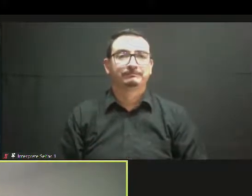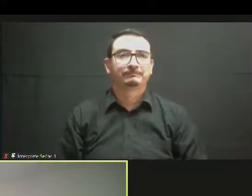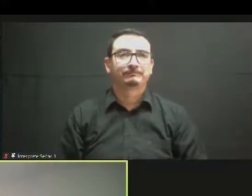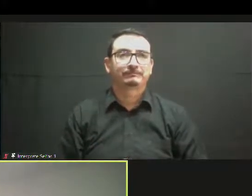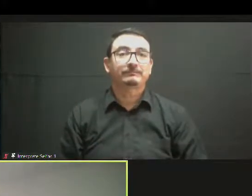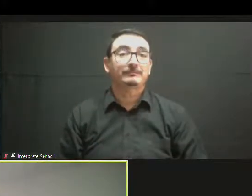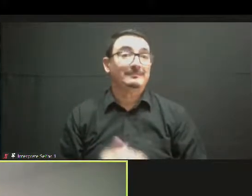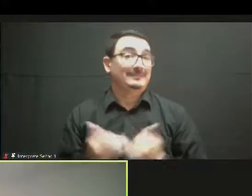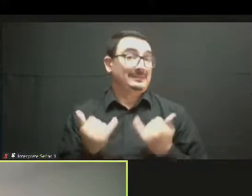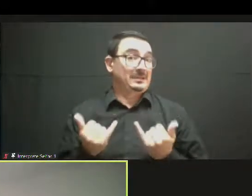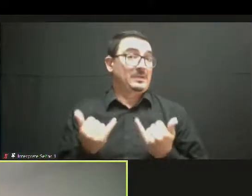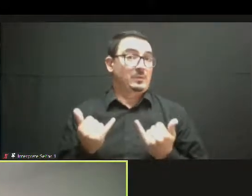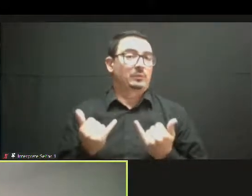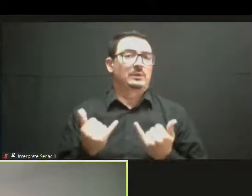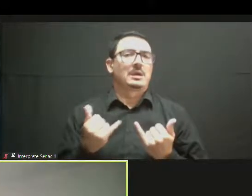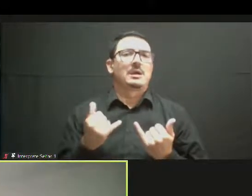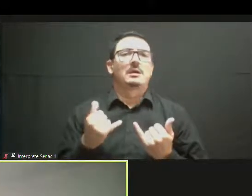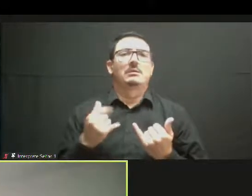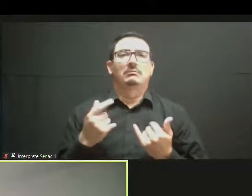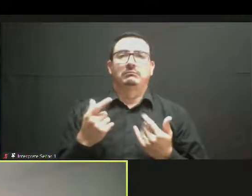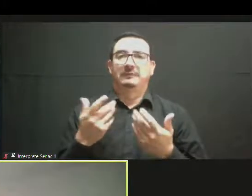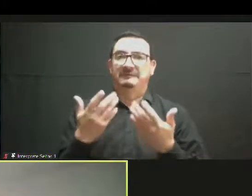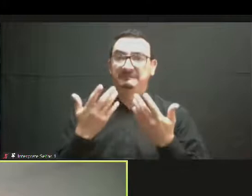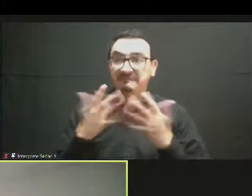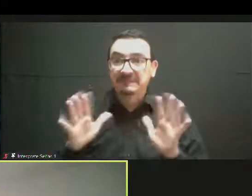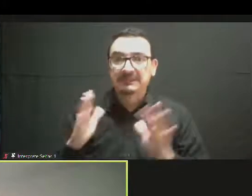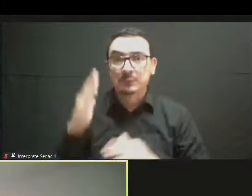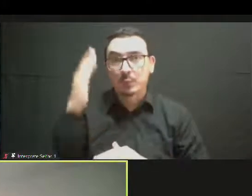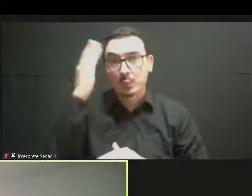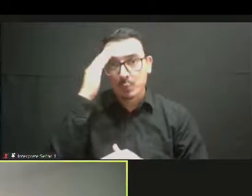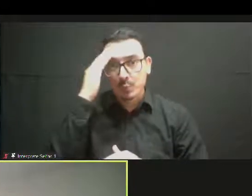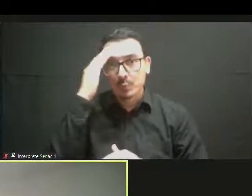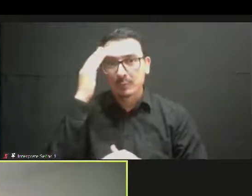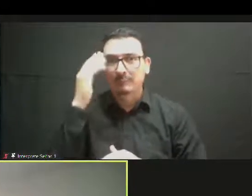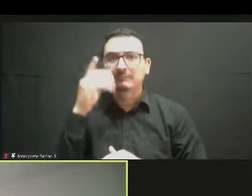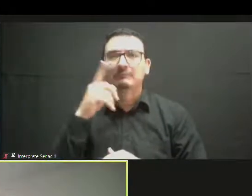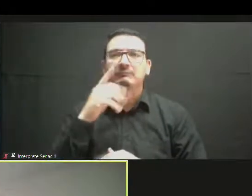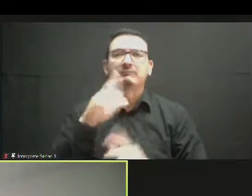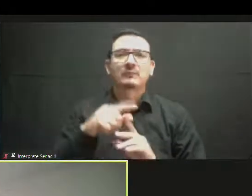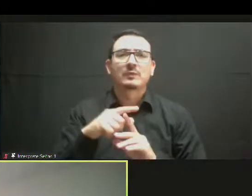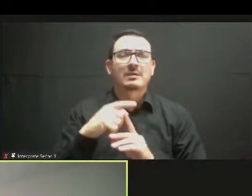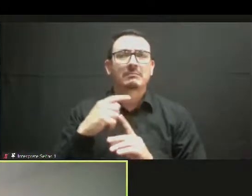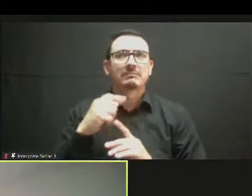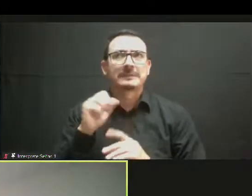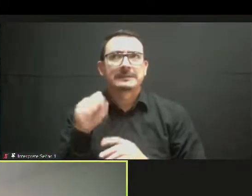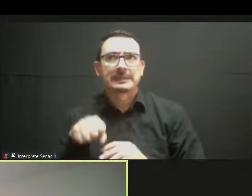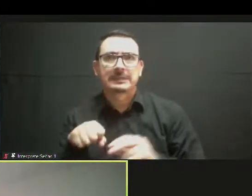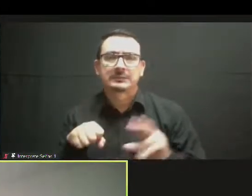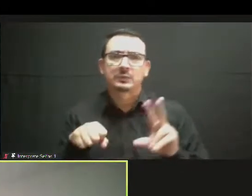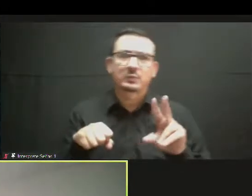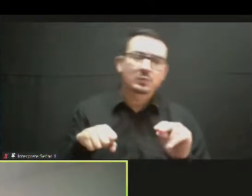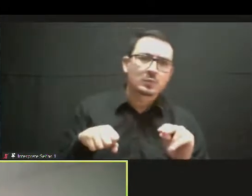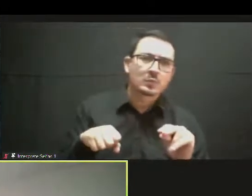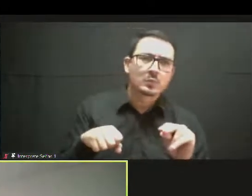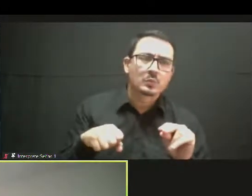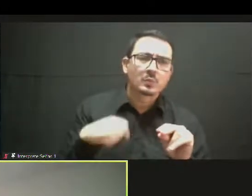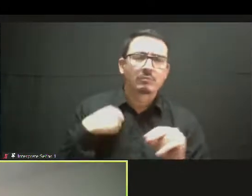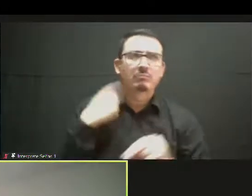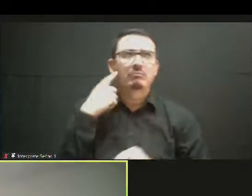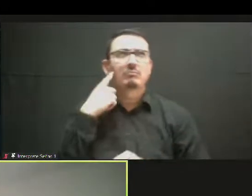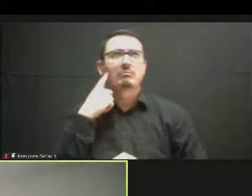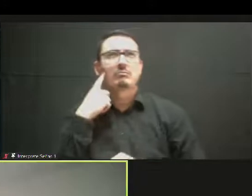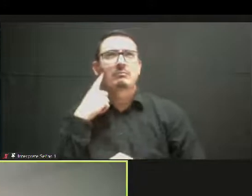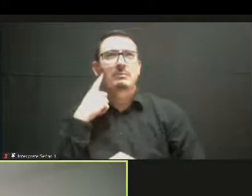of uncertainty. When you go back to your corporate contacts, they're still figuring out what they're going to do globally. So to